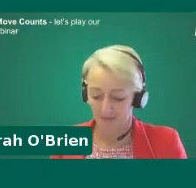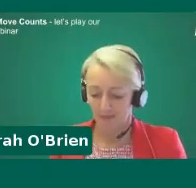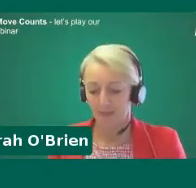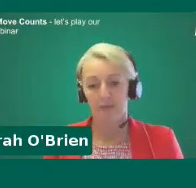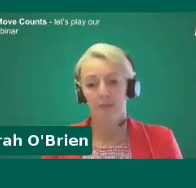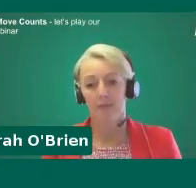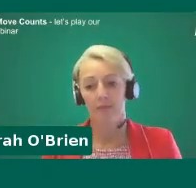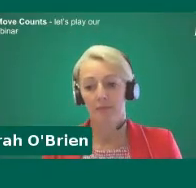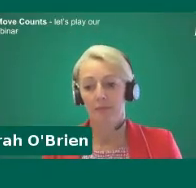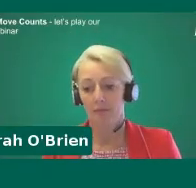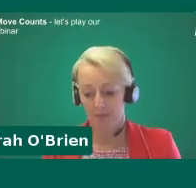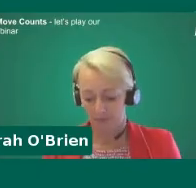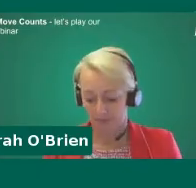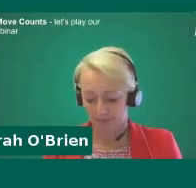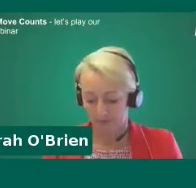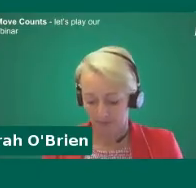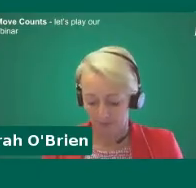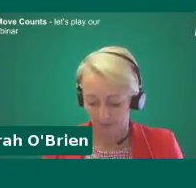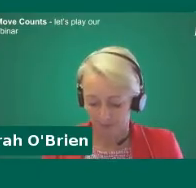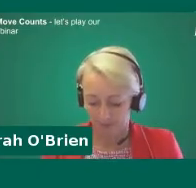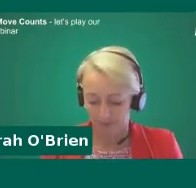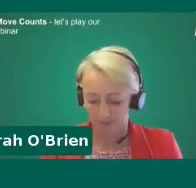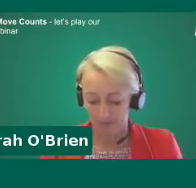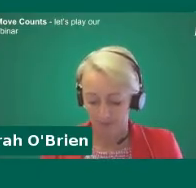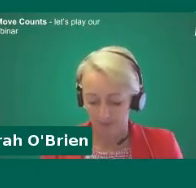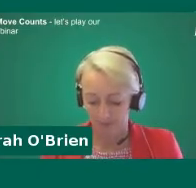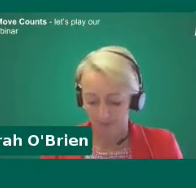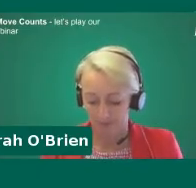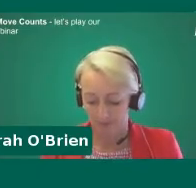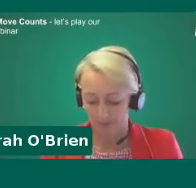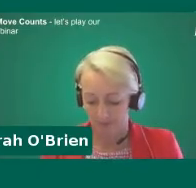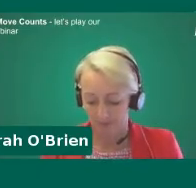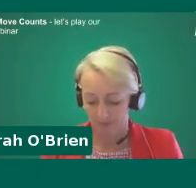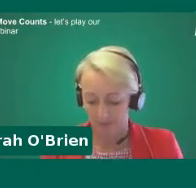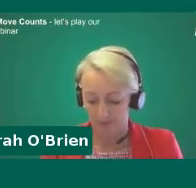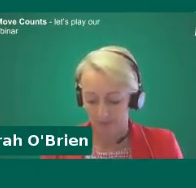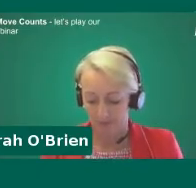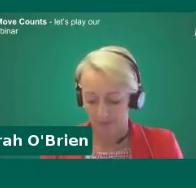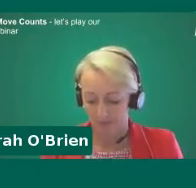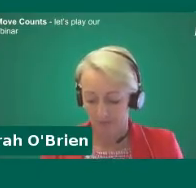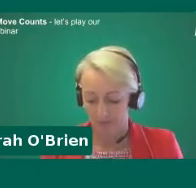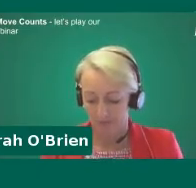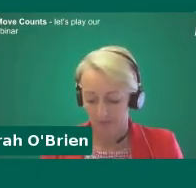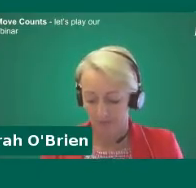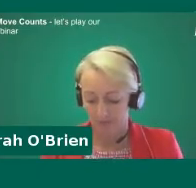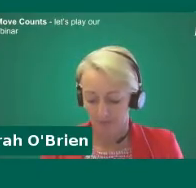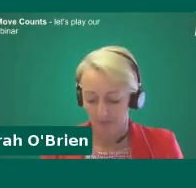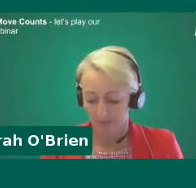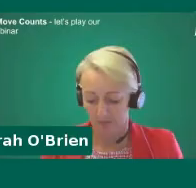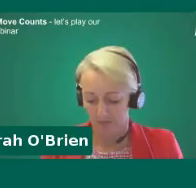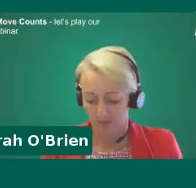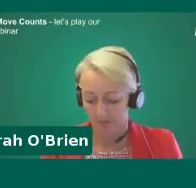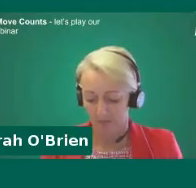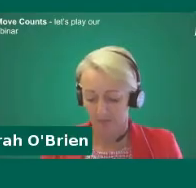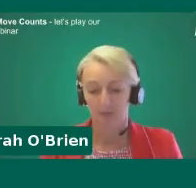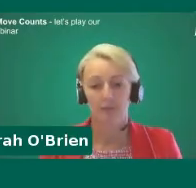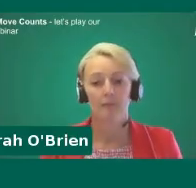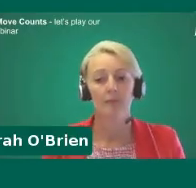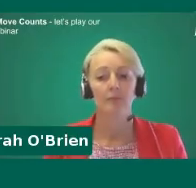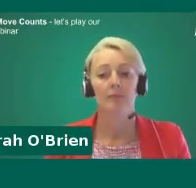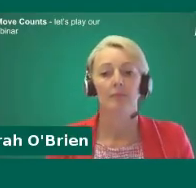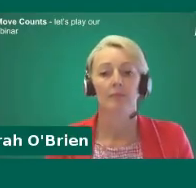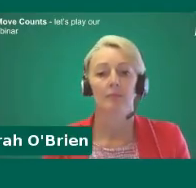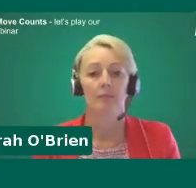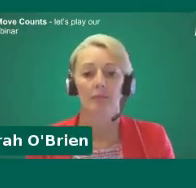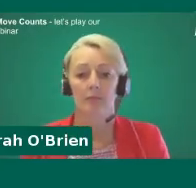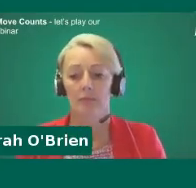physical activity. The information, advice and public message contained in Every Move Counts